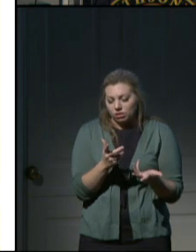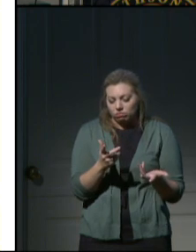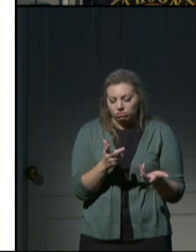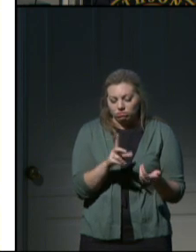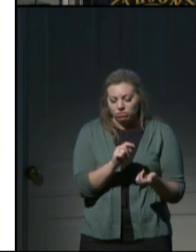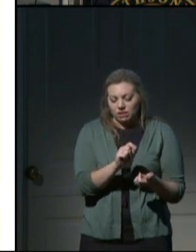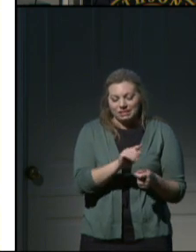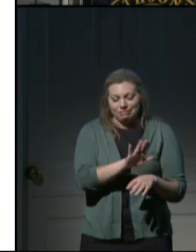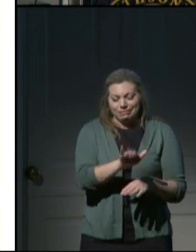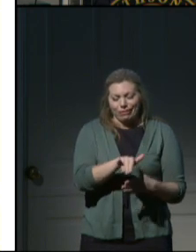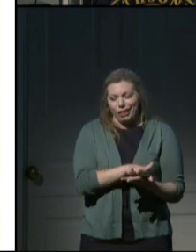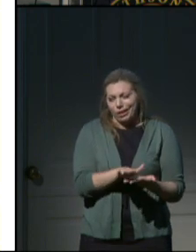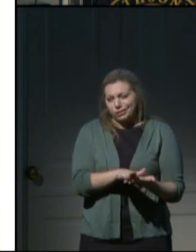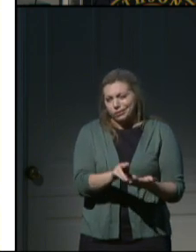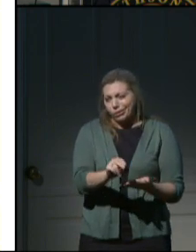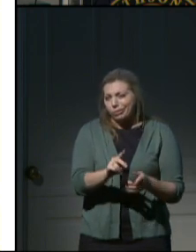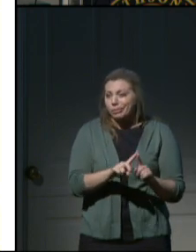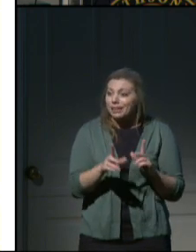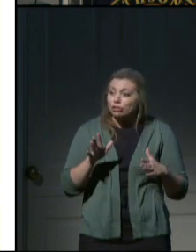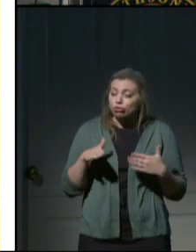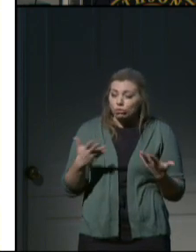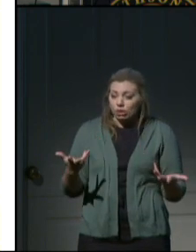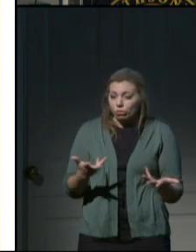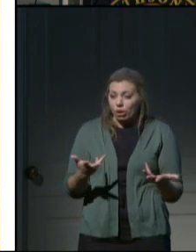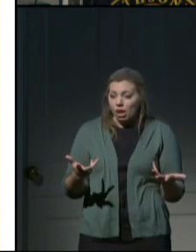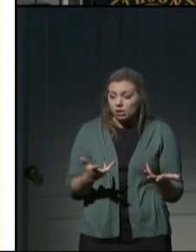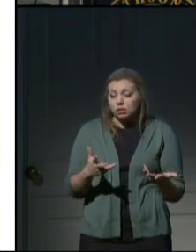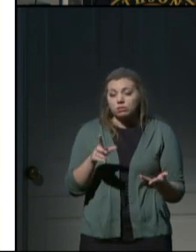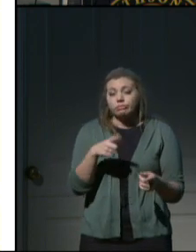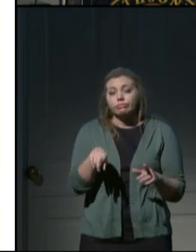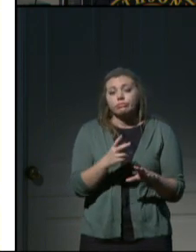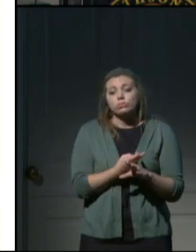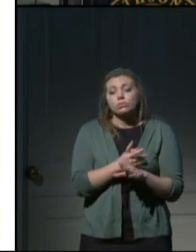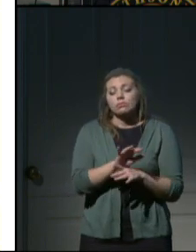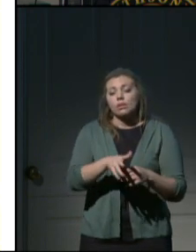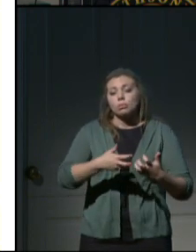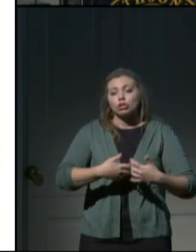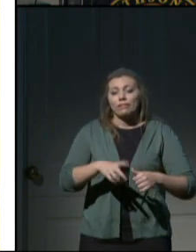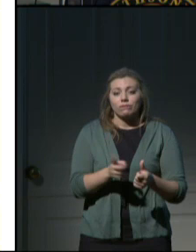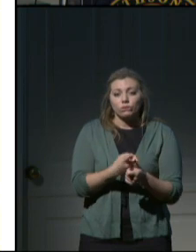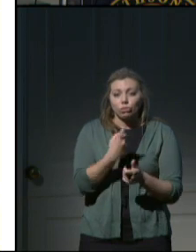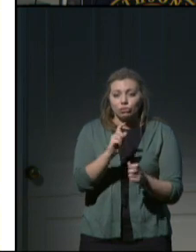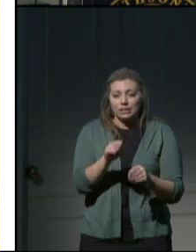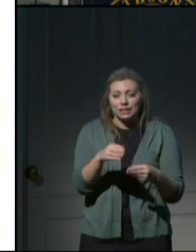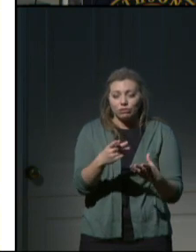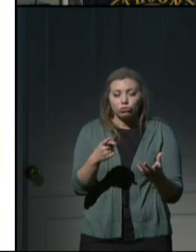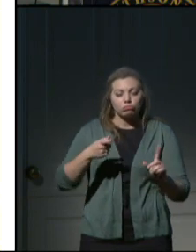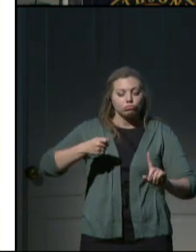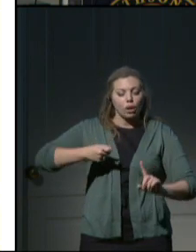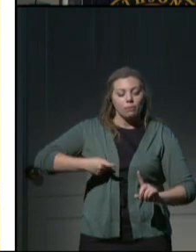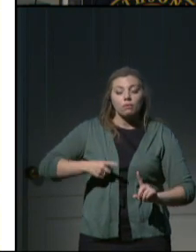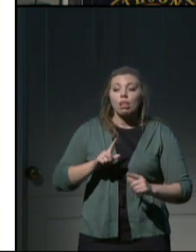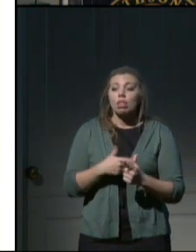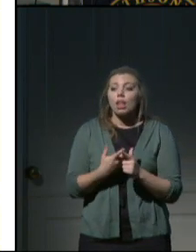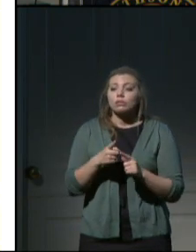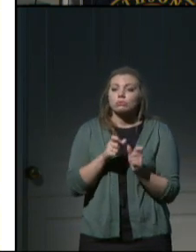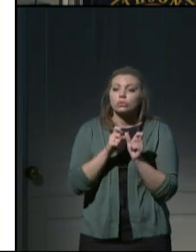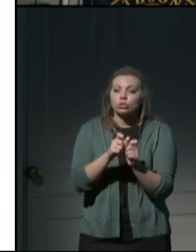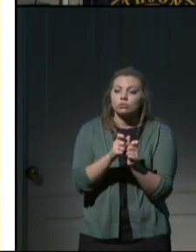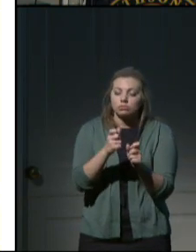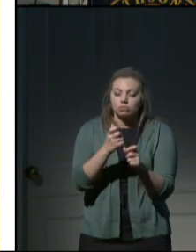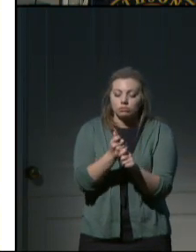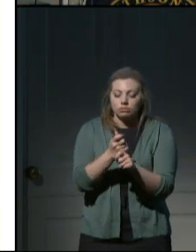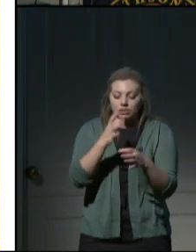data is never clean. But the joy is then using the machine first to give you some prompts, and then you still make the